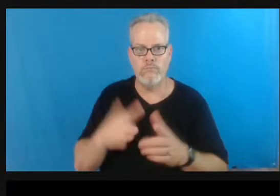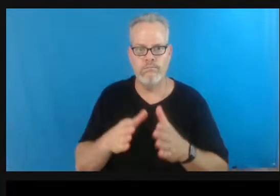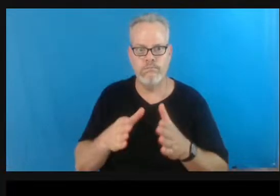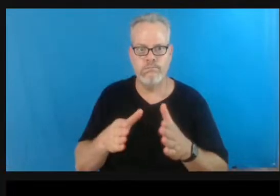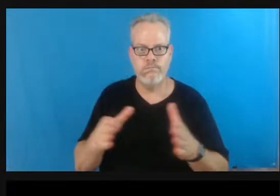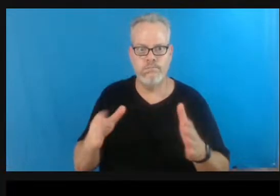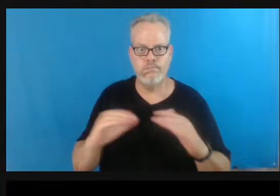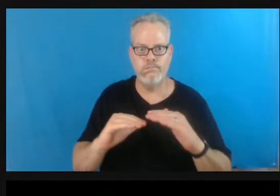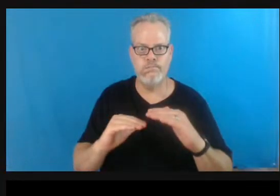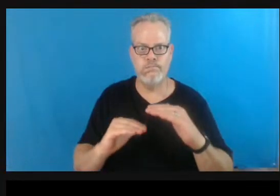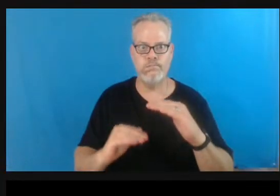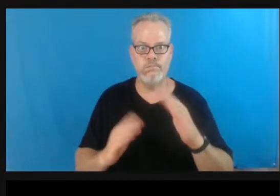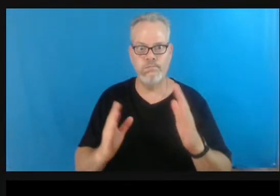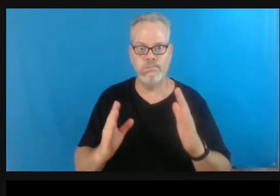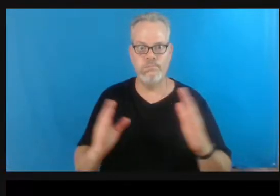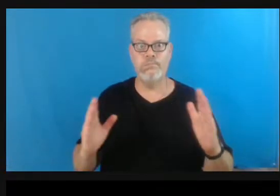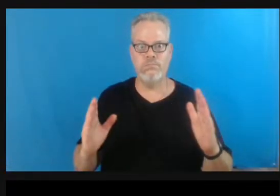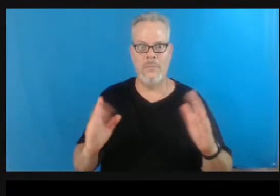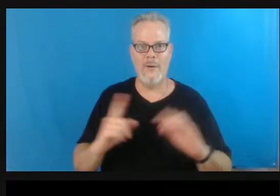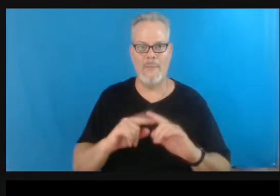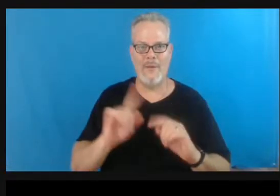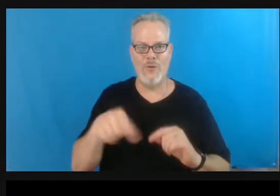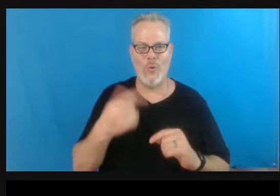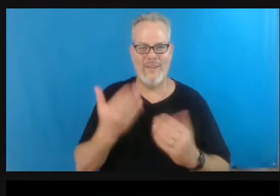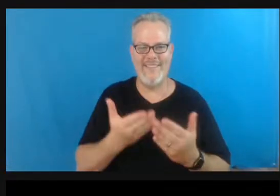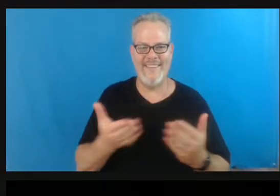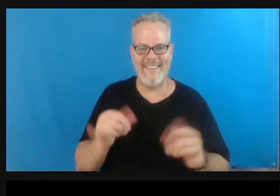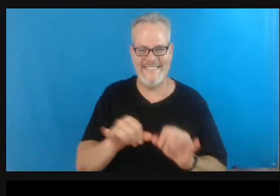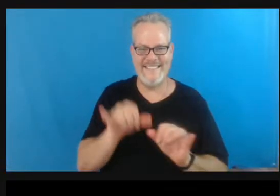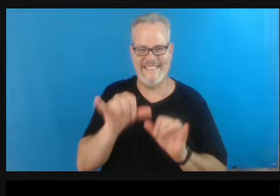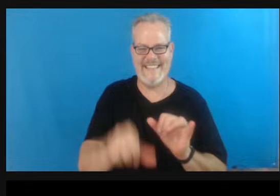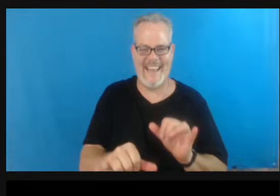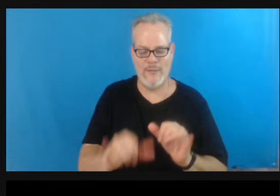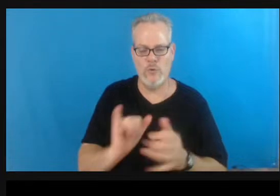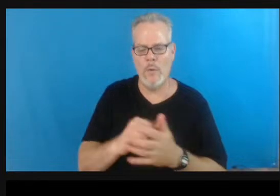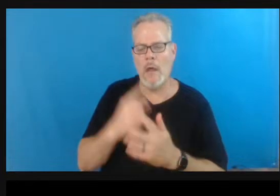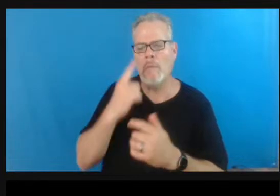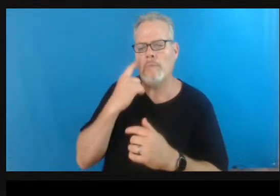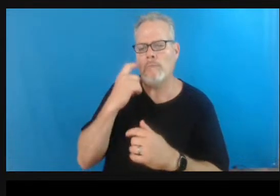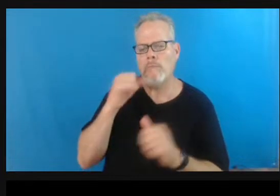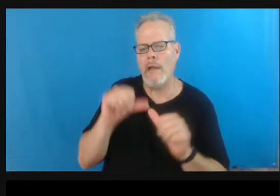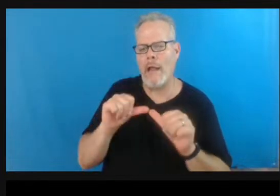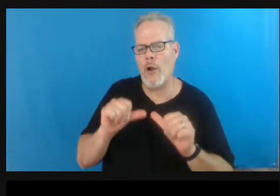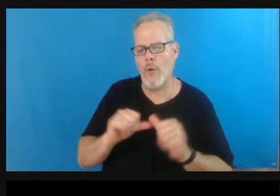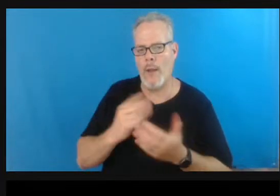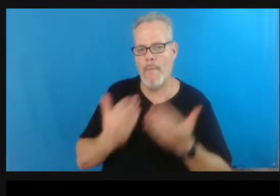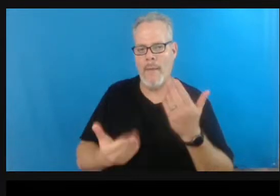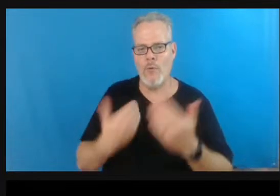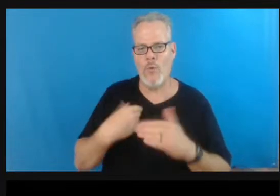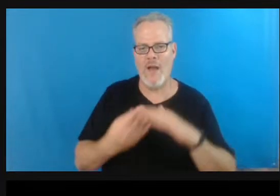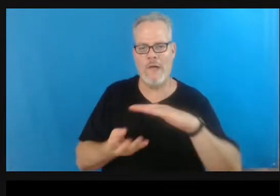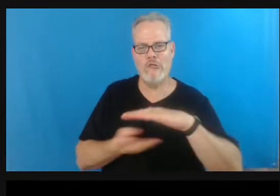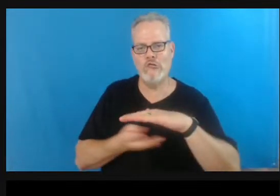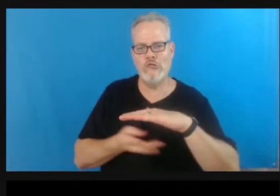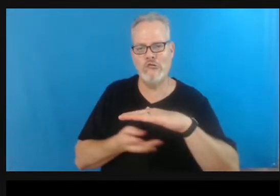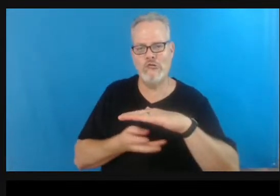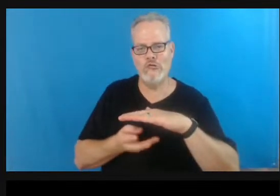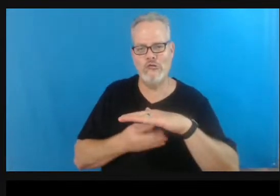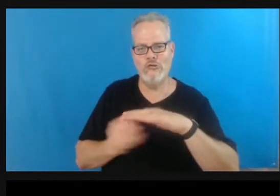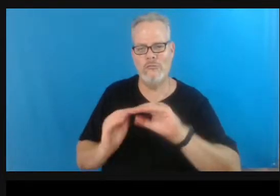that. But the lava only staying in this area in here. So this is certainly the suspect area. If lava is coming back into here, could it be pushing